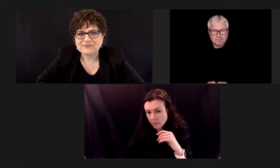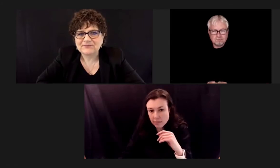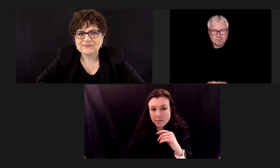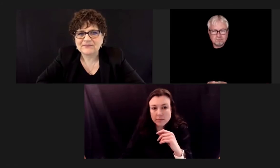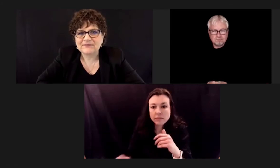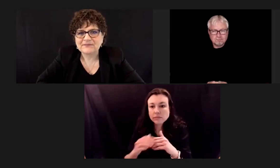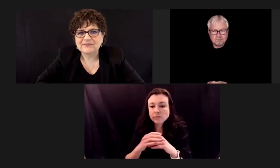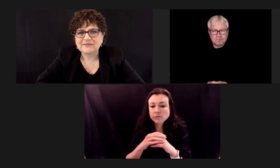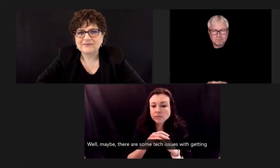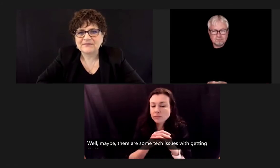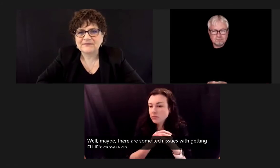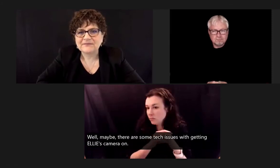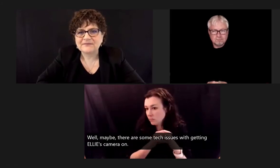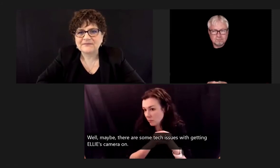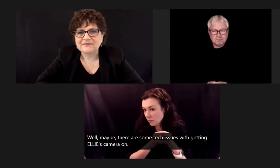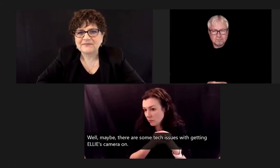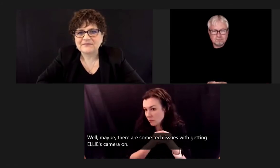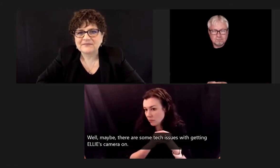on.